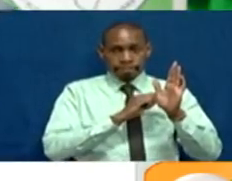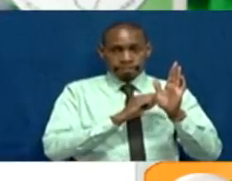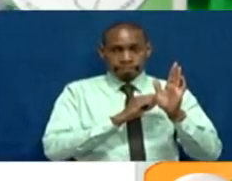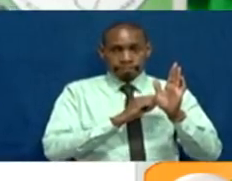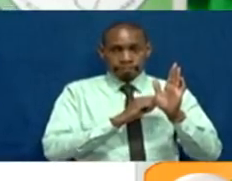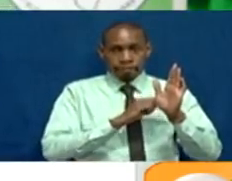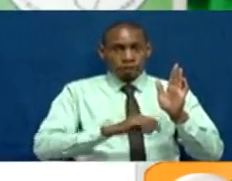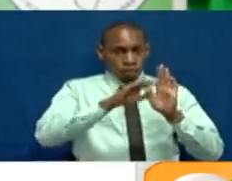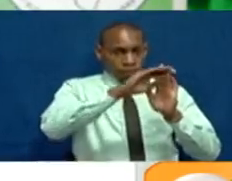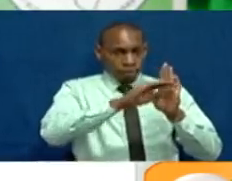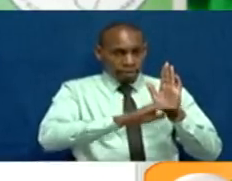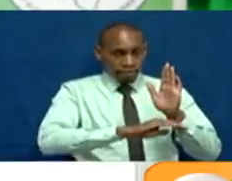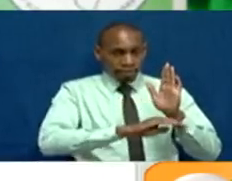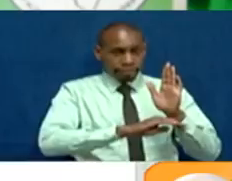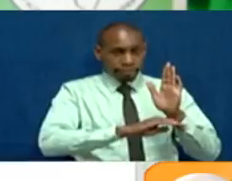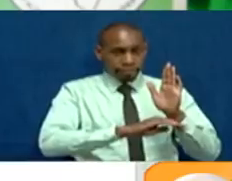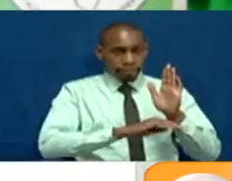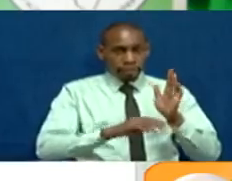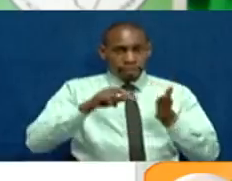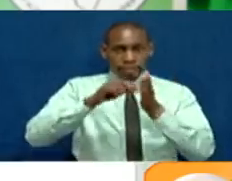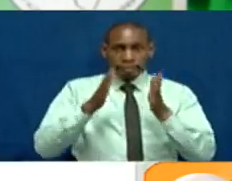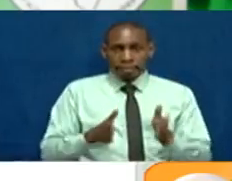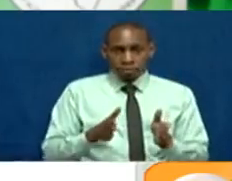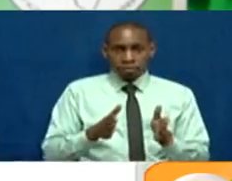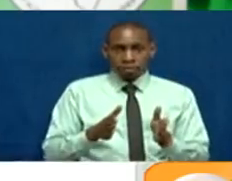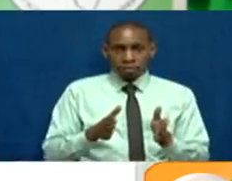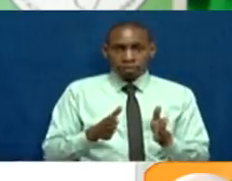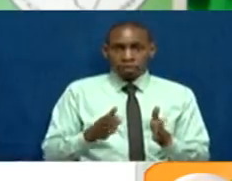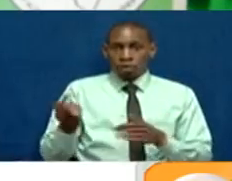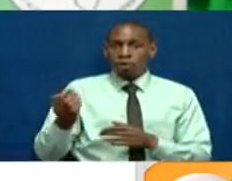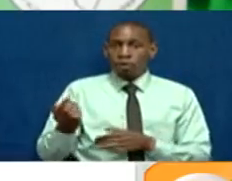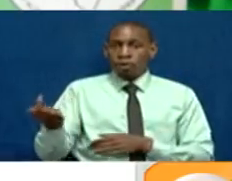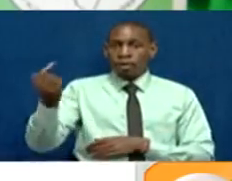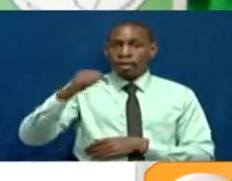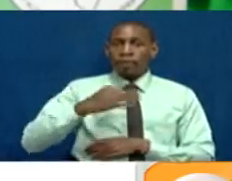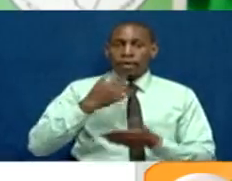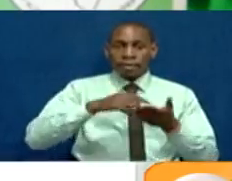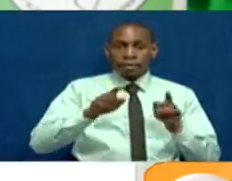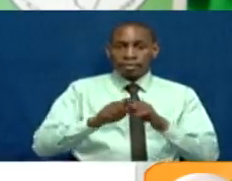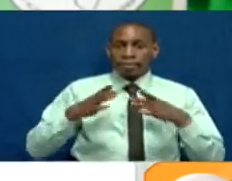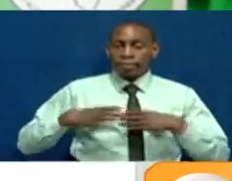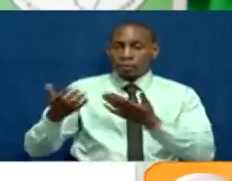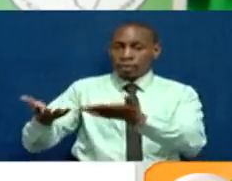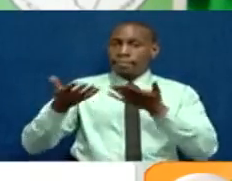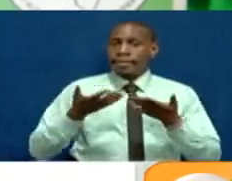the schedule as aspirants to who are coming for clearance, are people who